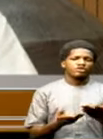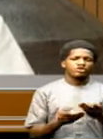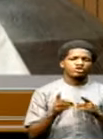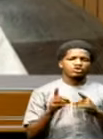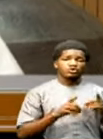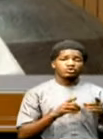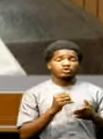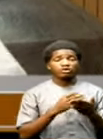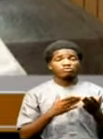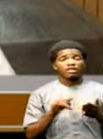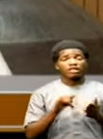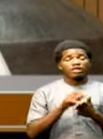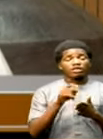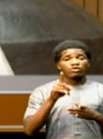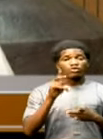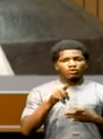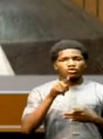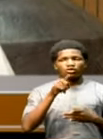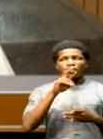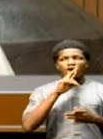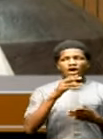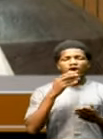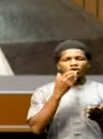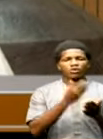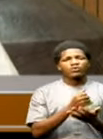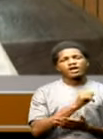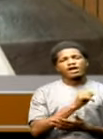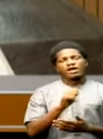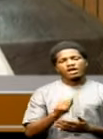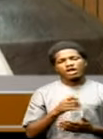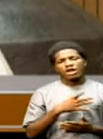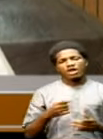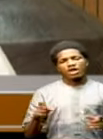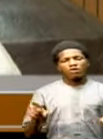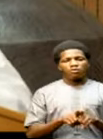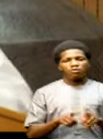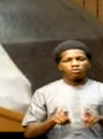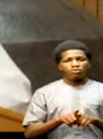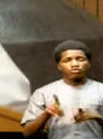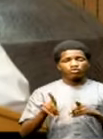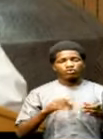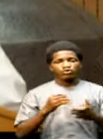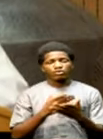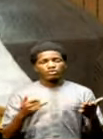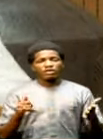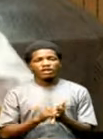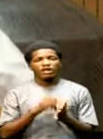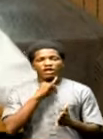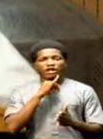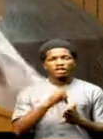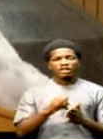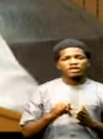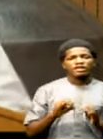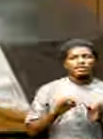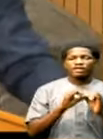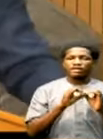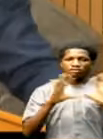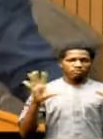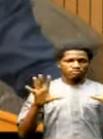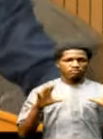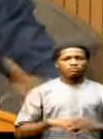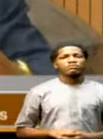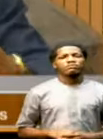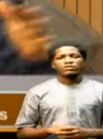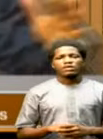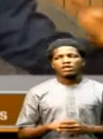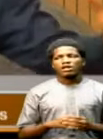know you are good at. And also do something that is glaringly transparent.